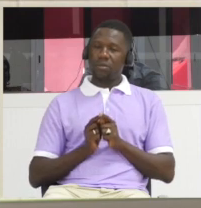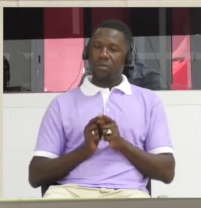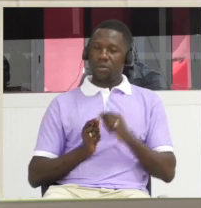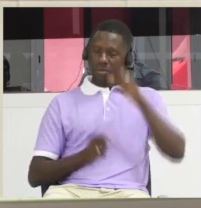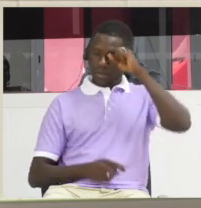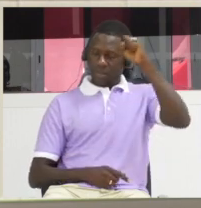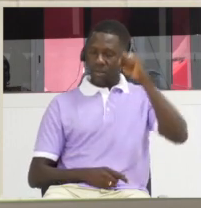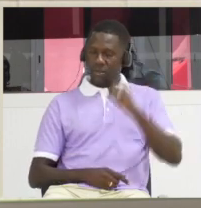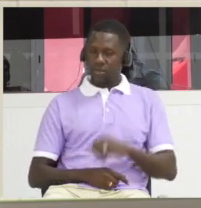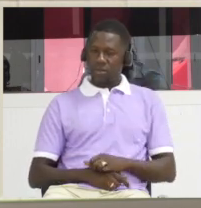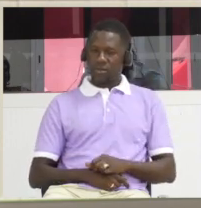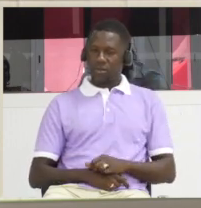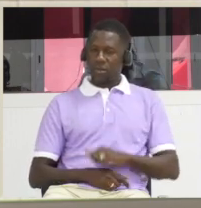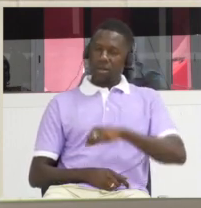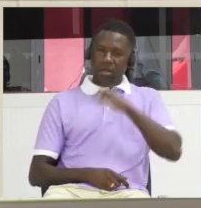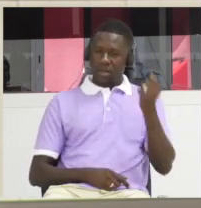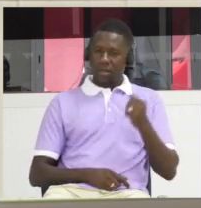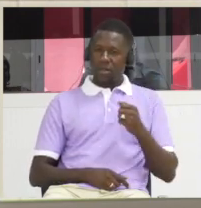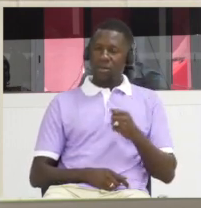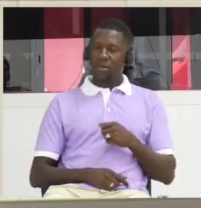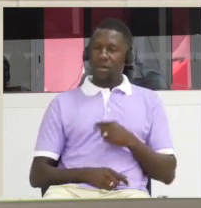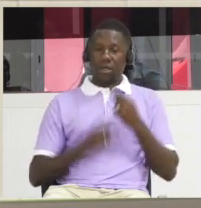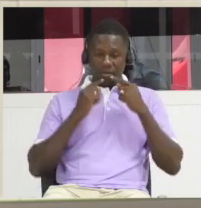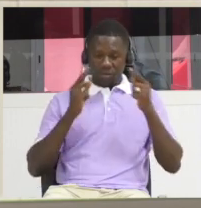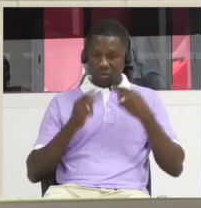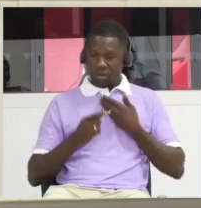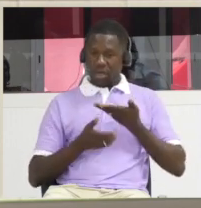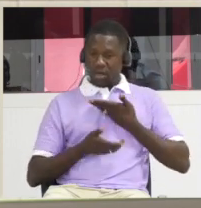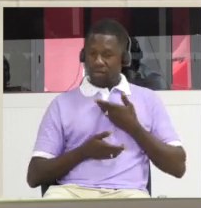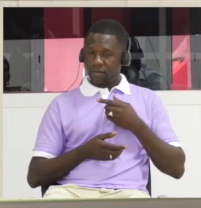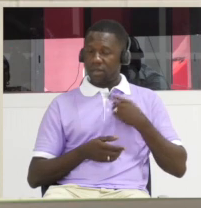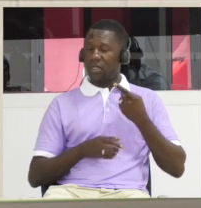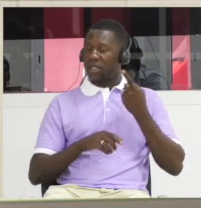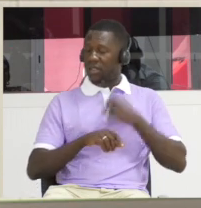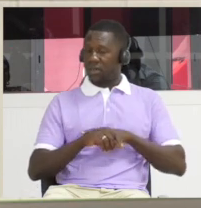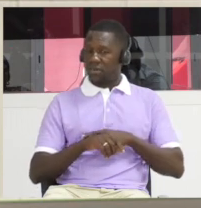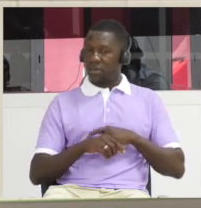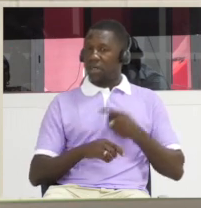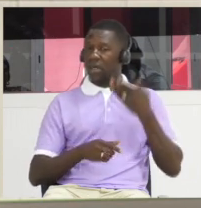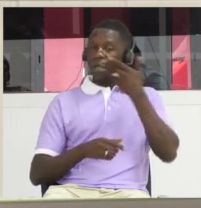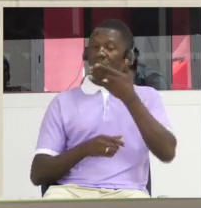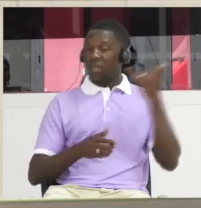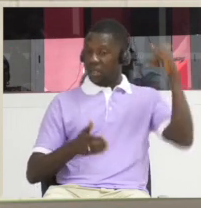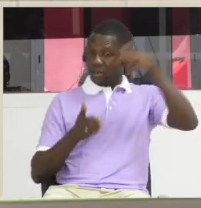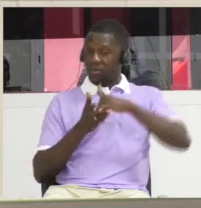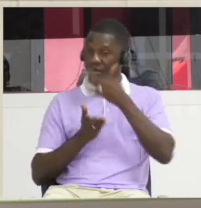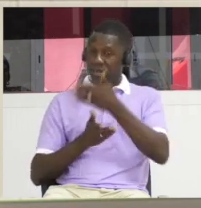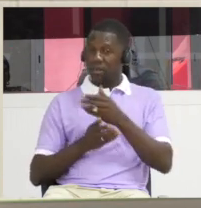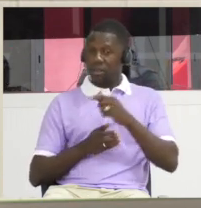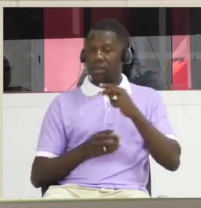at the information I got afterwards was that at the airport, the Gambian armed